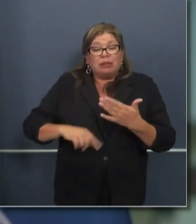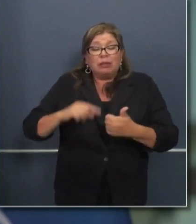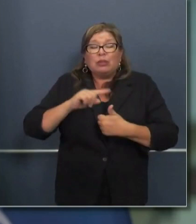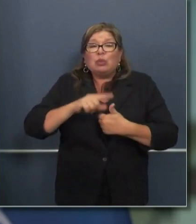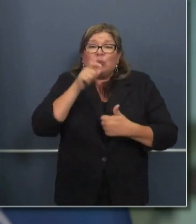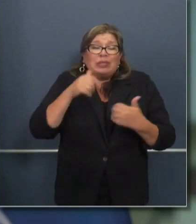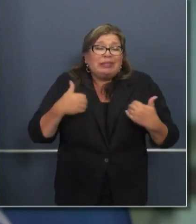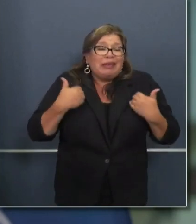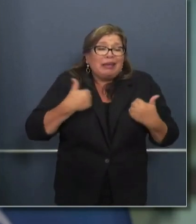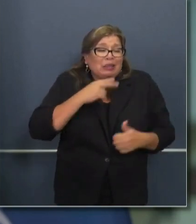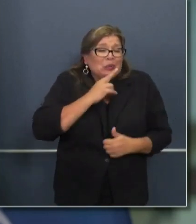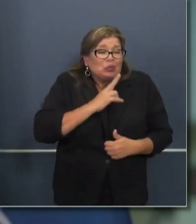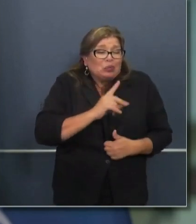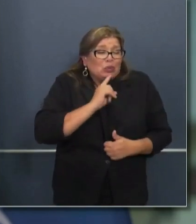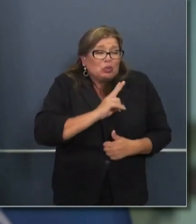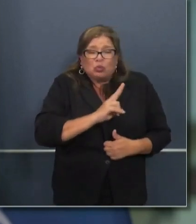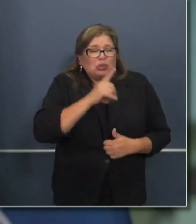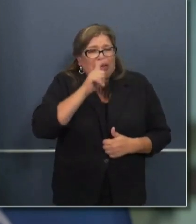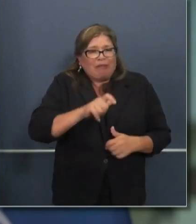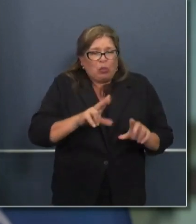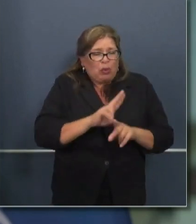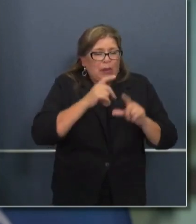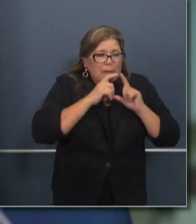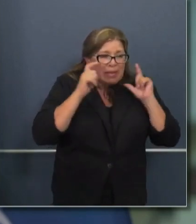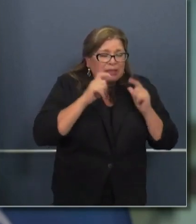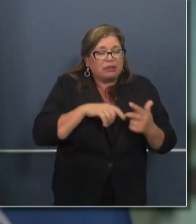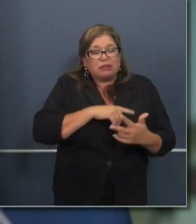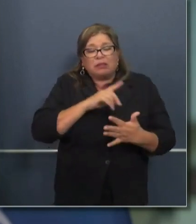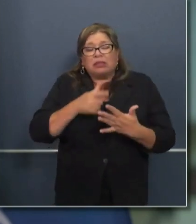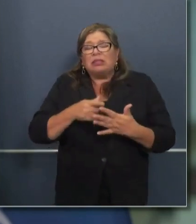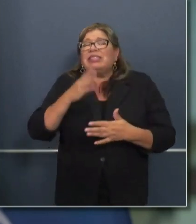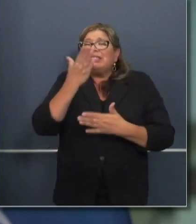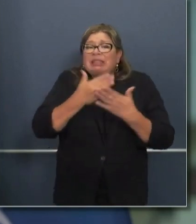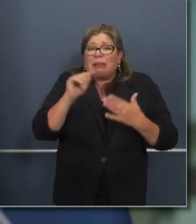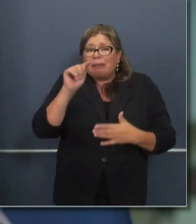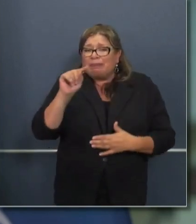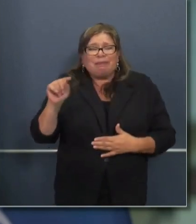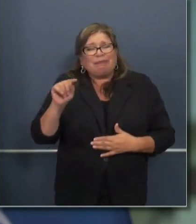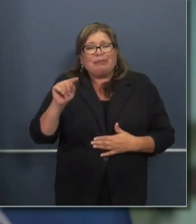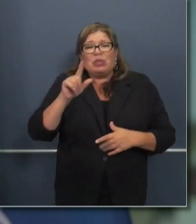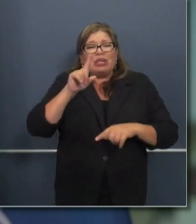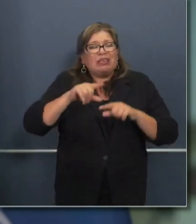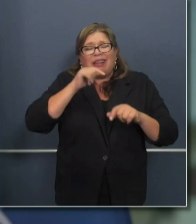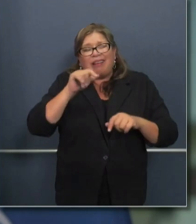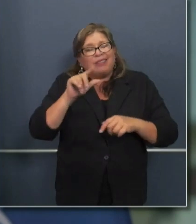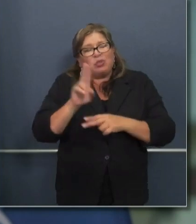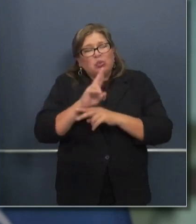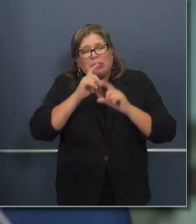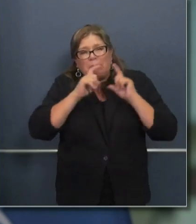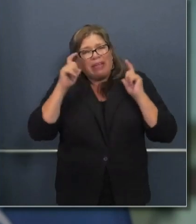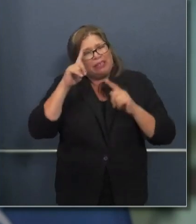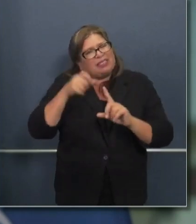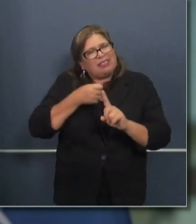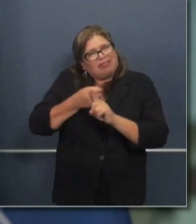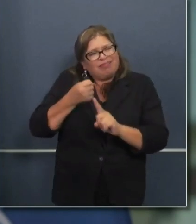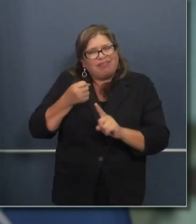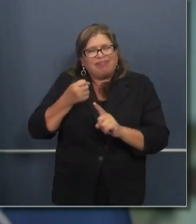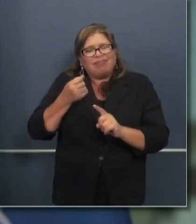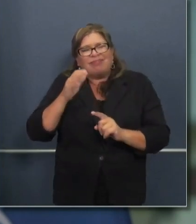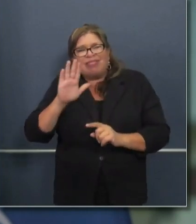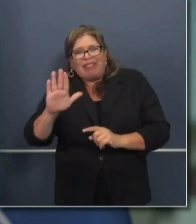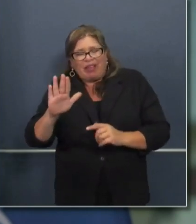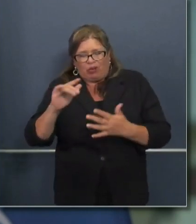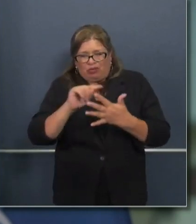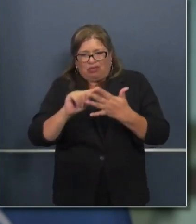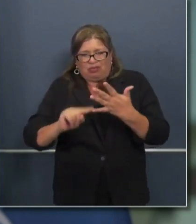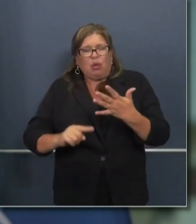that have certain conditions where wearing a face covering is more problematic, not less. And I encourage you to take a look at the